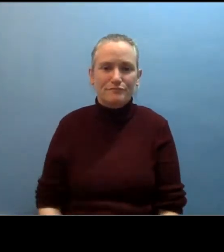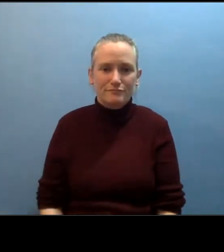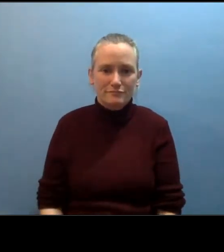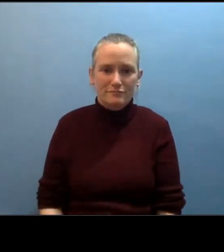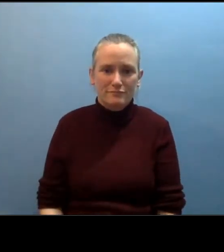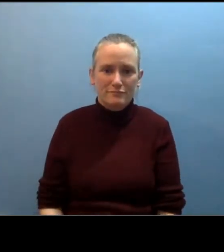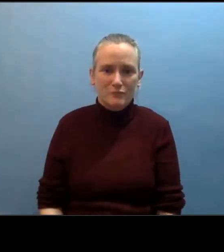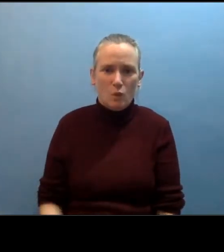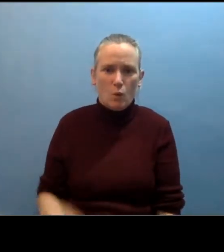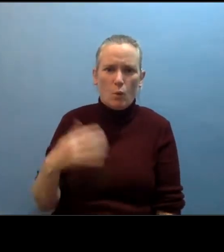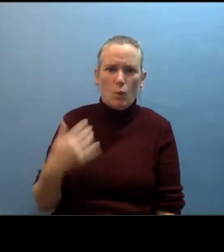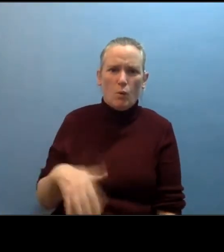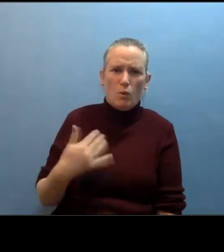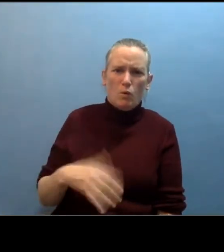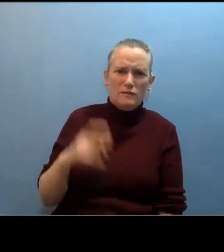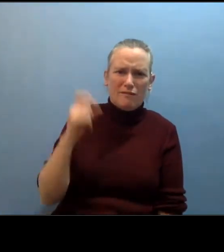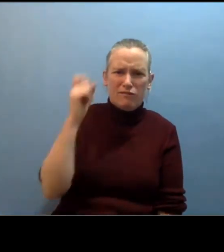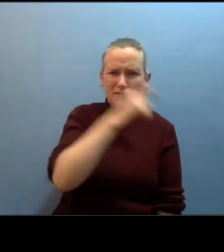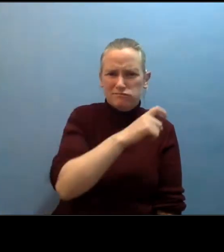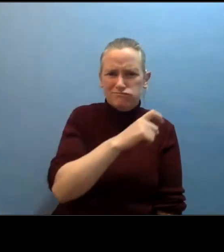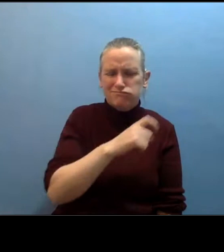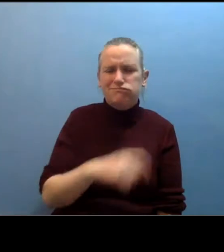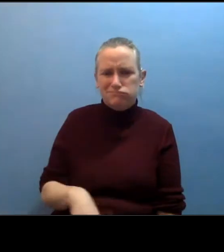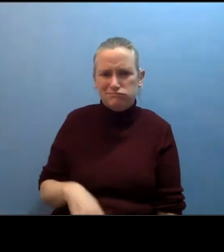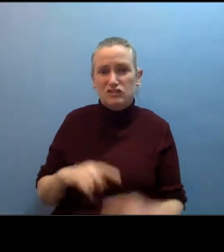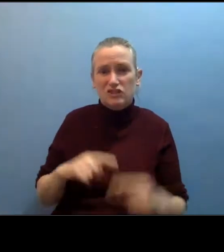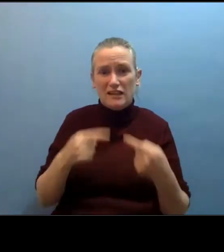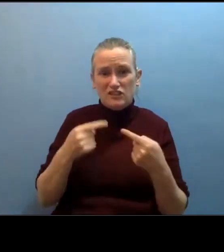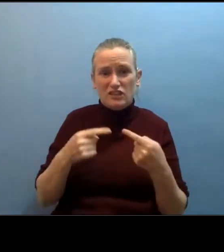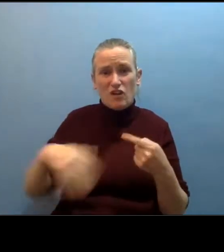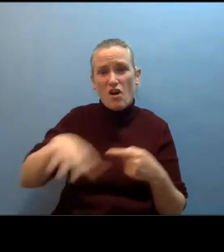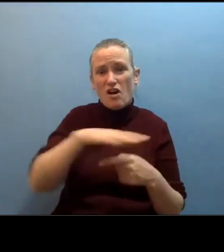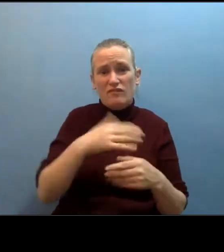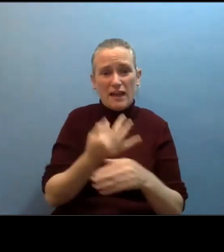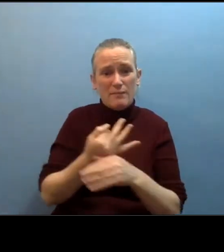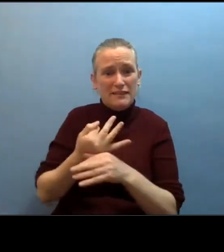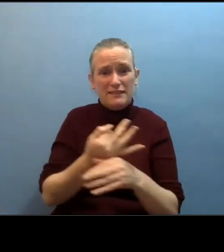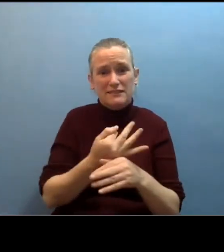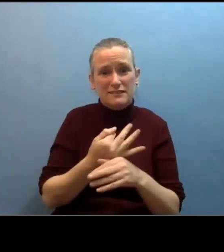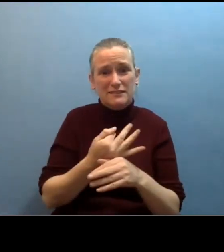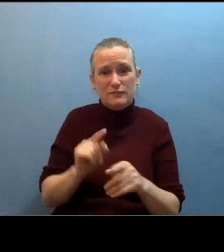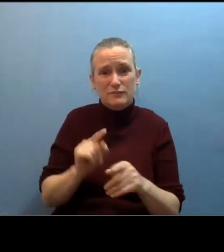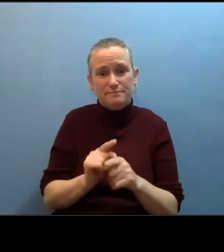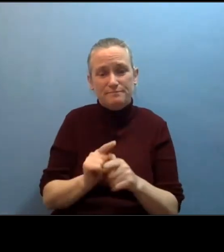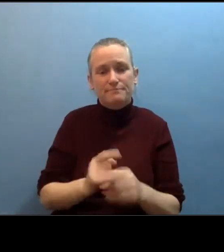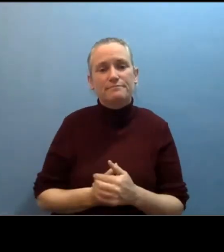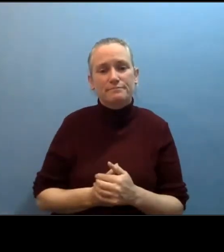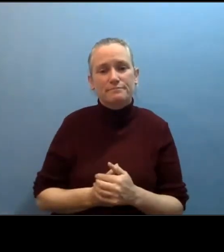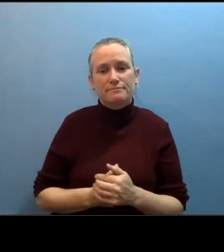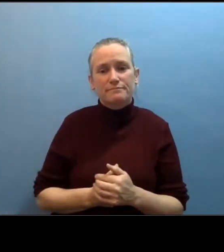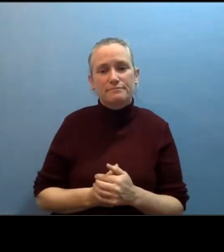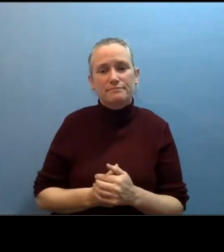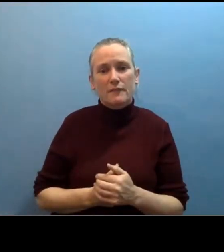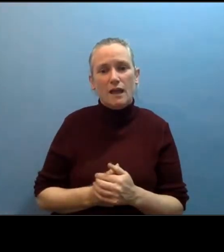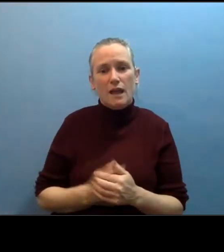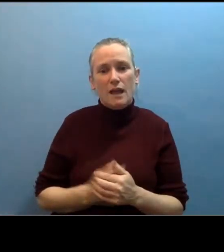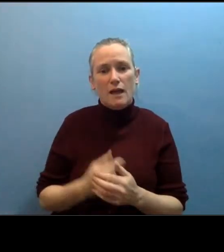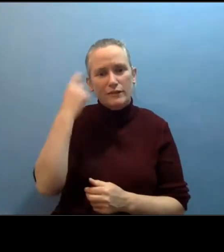really challenging, and challenging for all of the family when that's going on as well. So I would